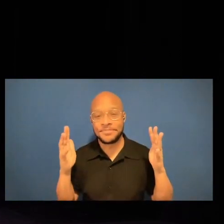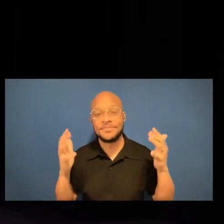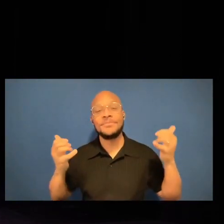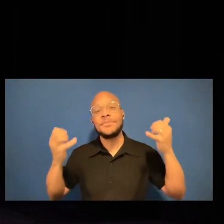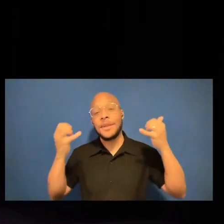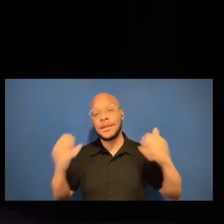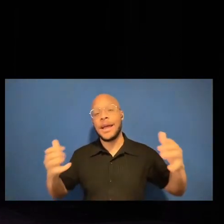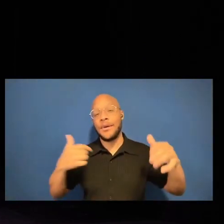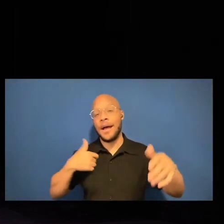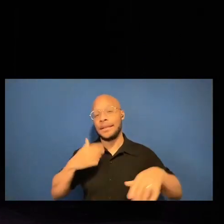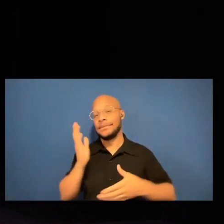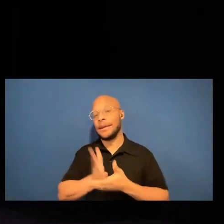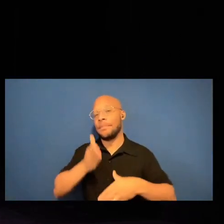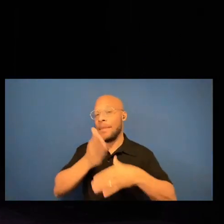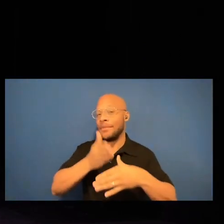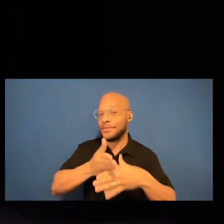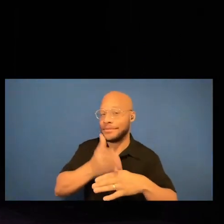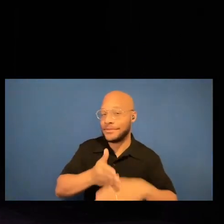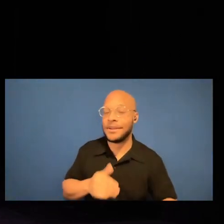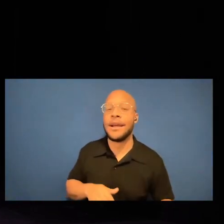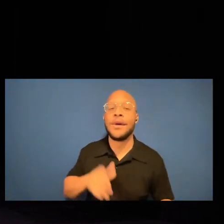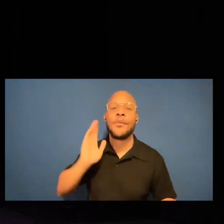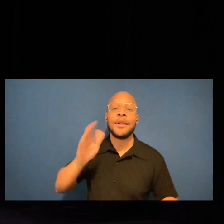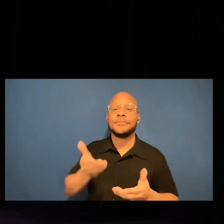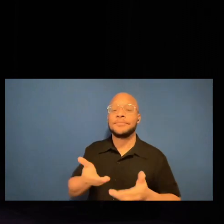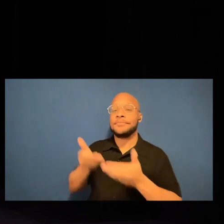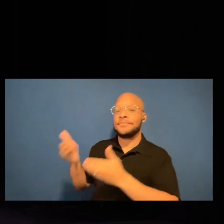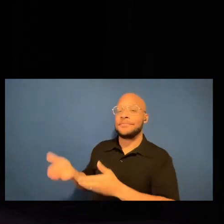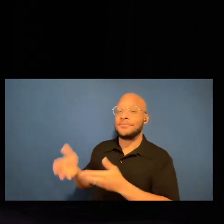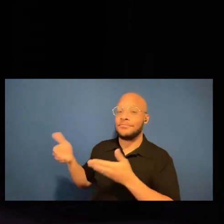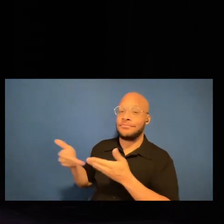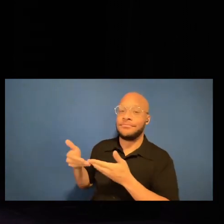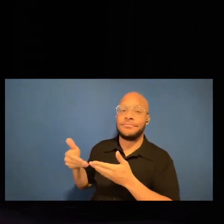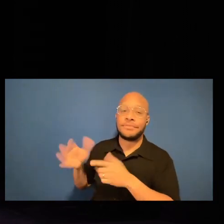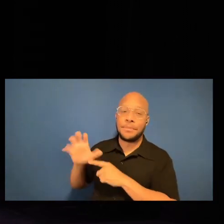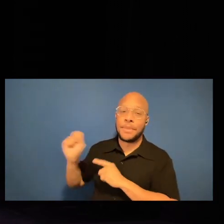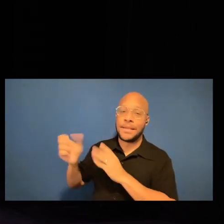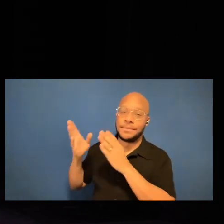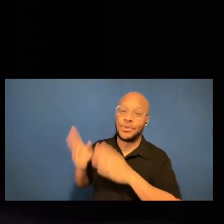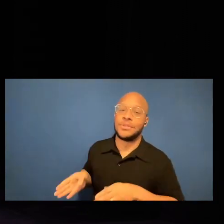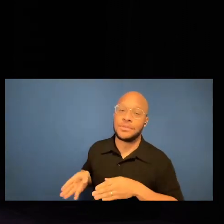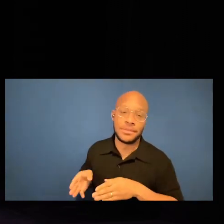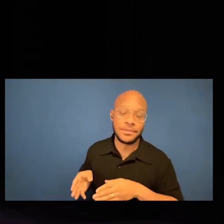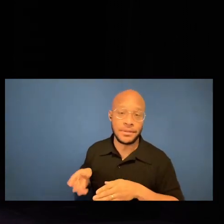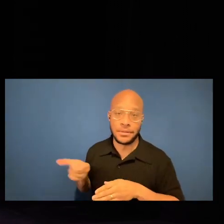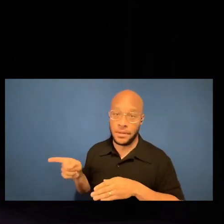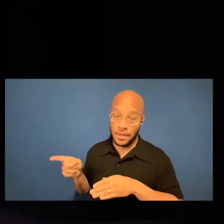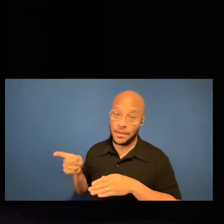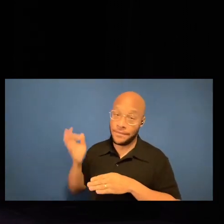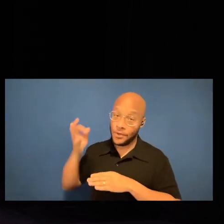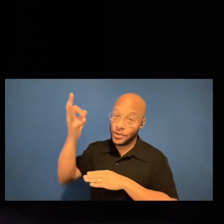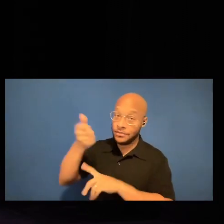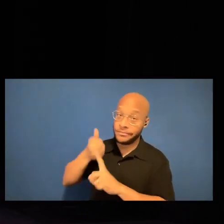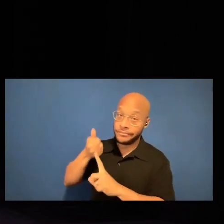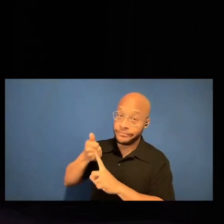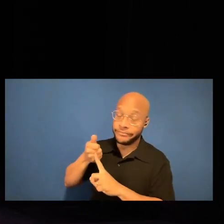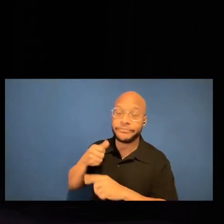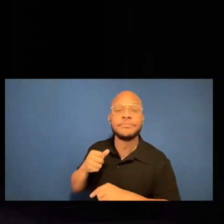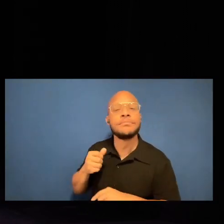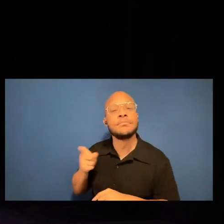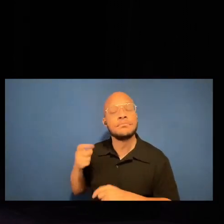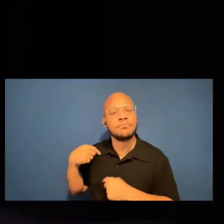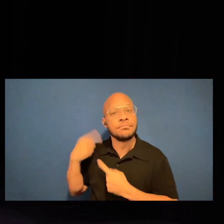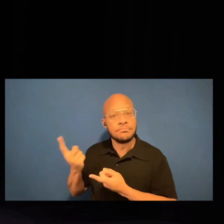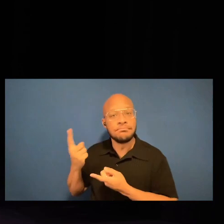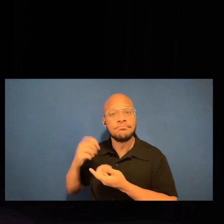person. And you know, I feel like he's also the future. And he's been a longtime partner with